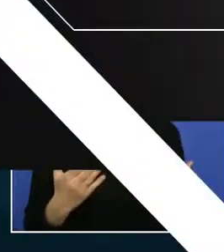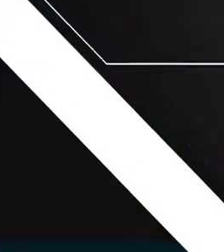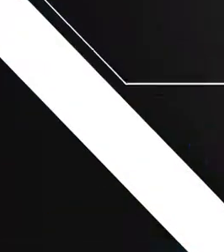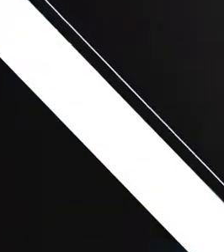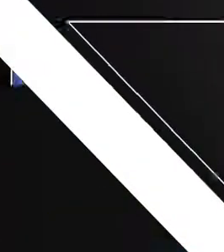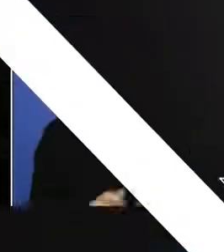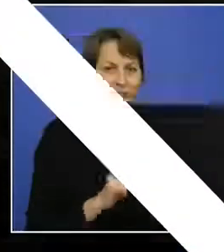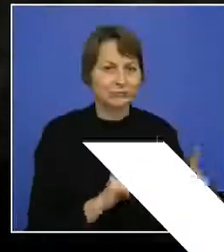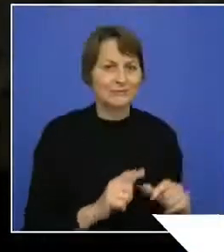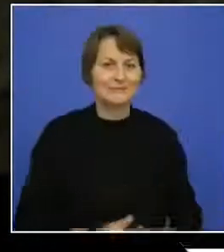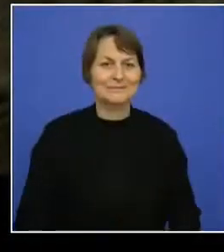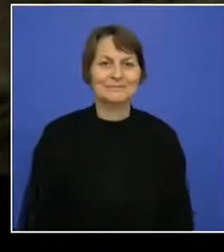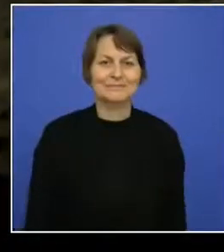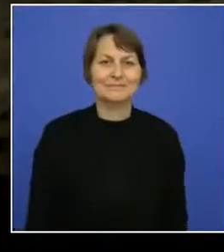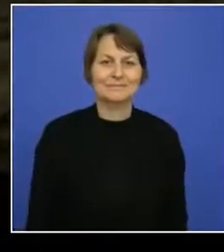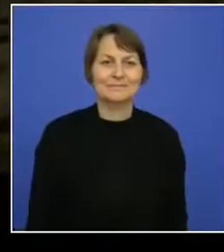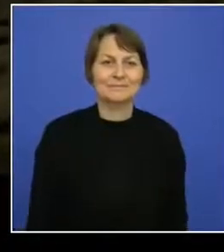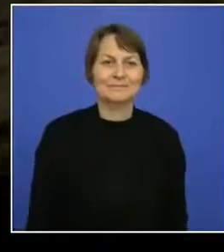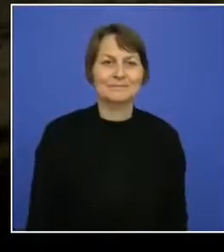before I...